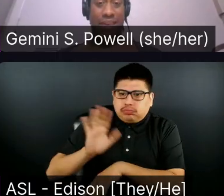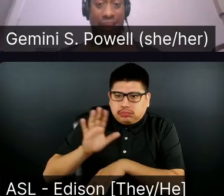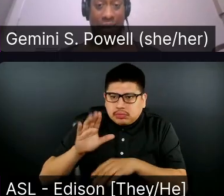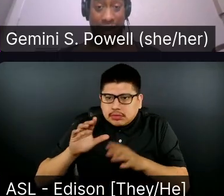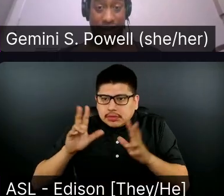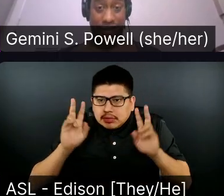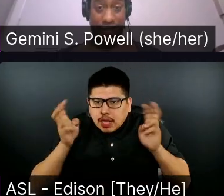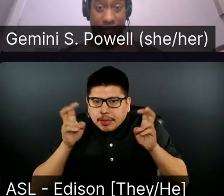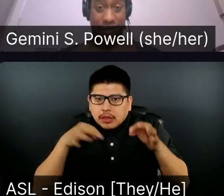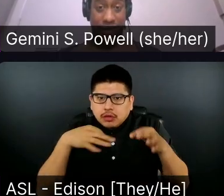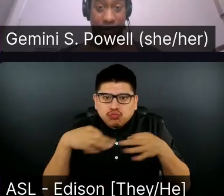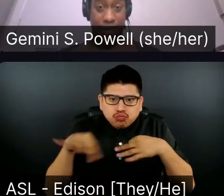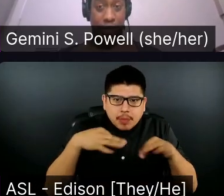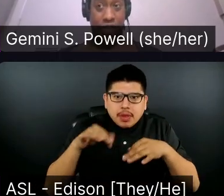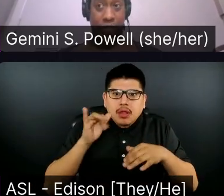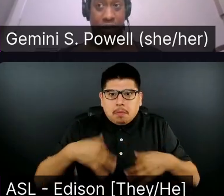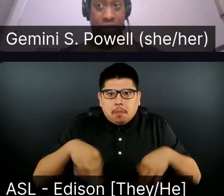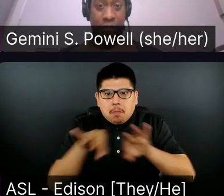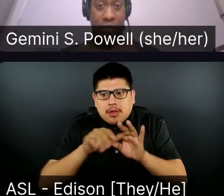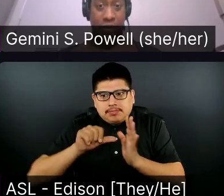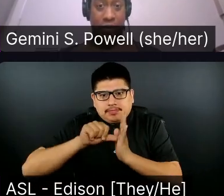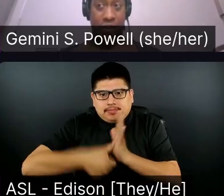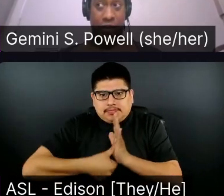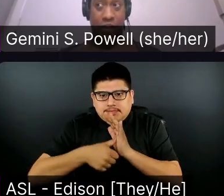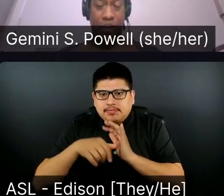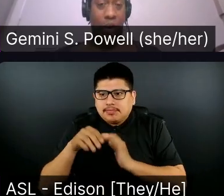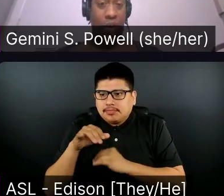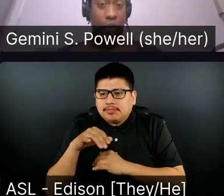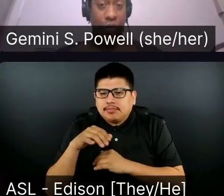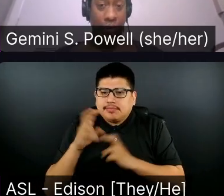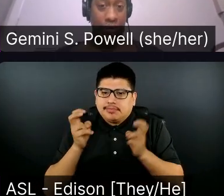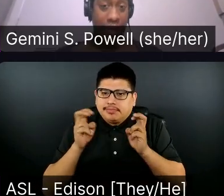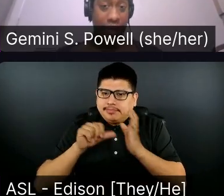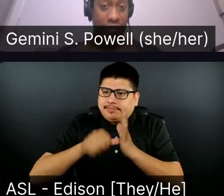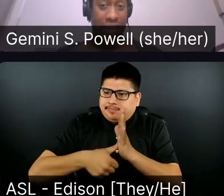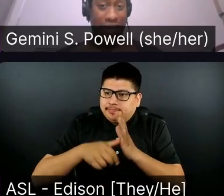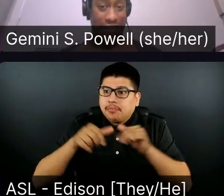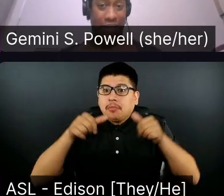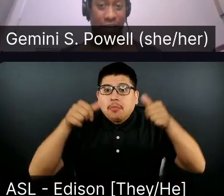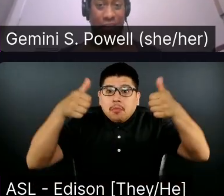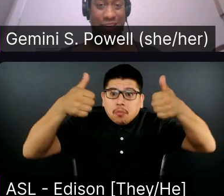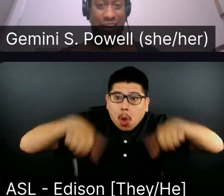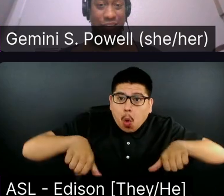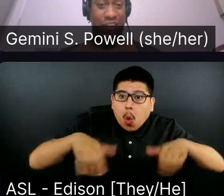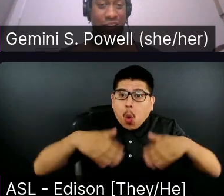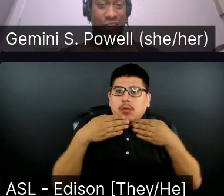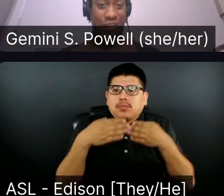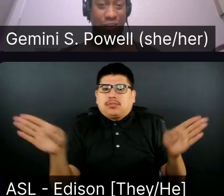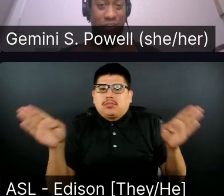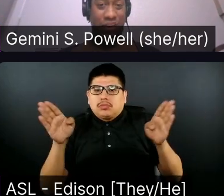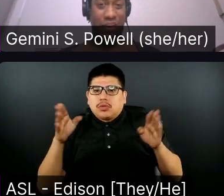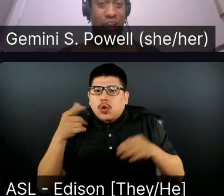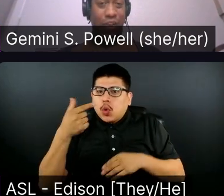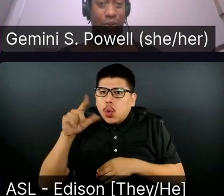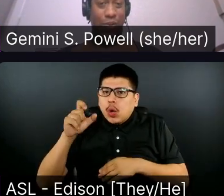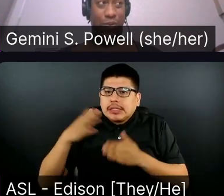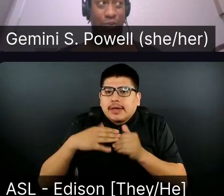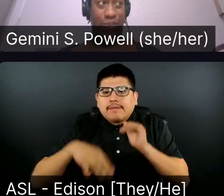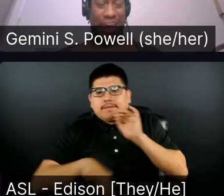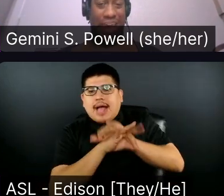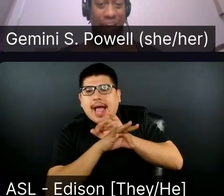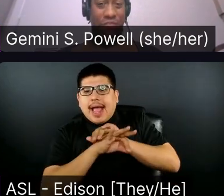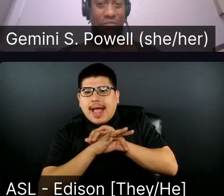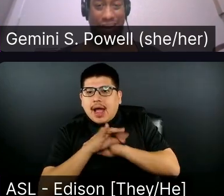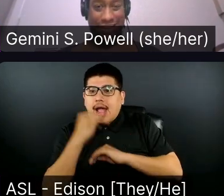can be indexed. When you put your page up publicly, you want Google to be able to find it. And if it doesn't have a title and description,